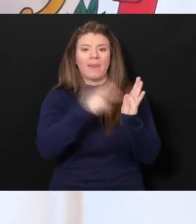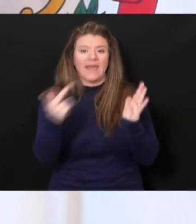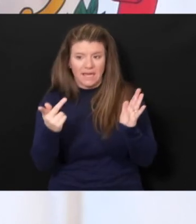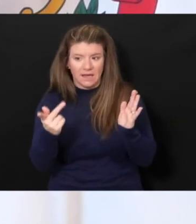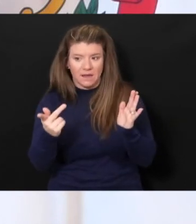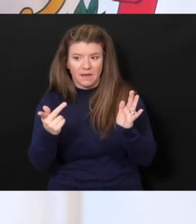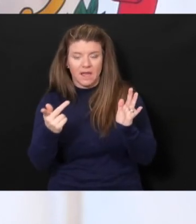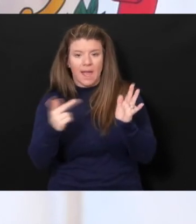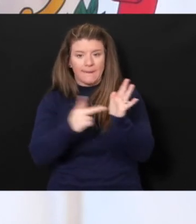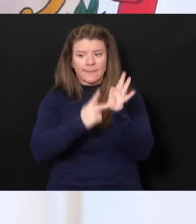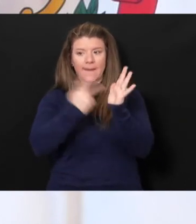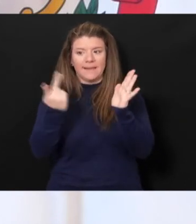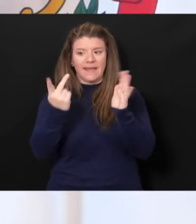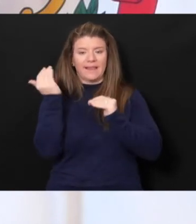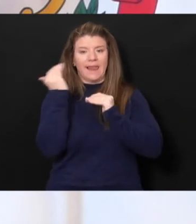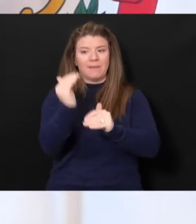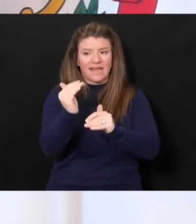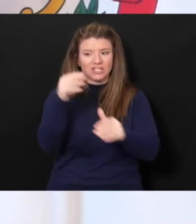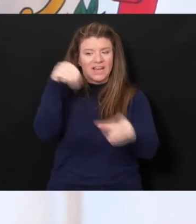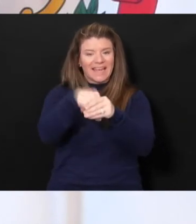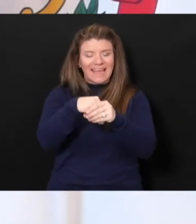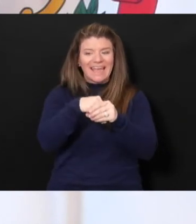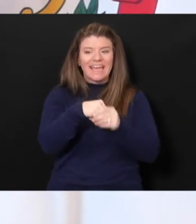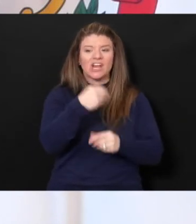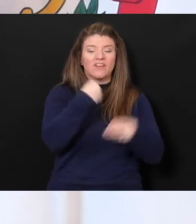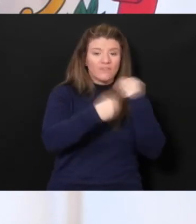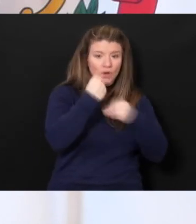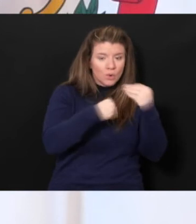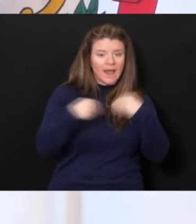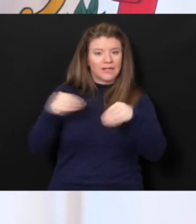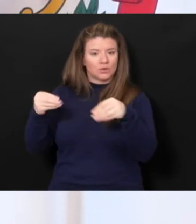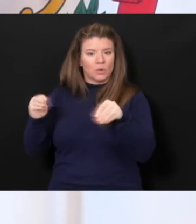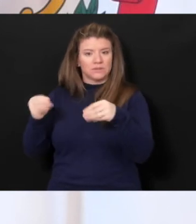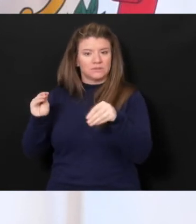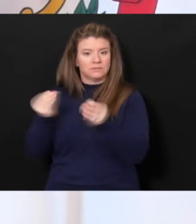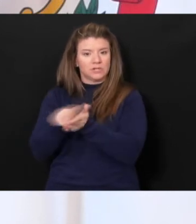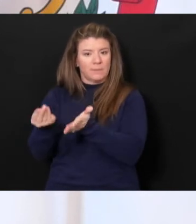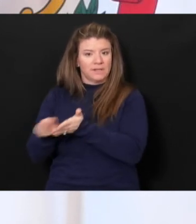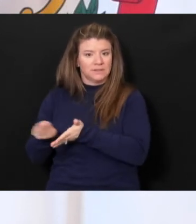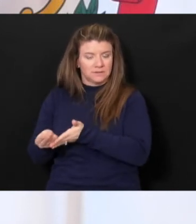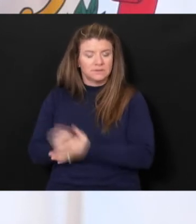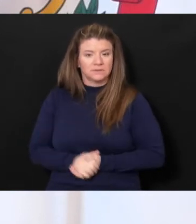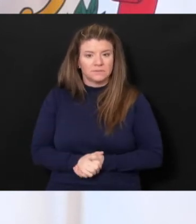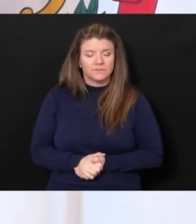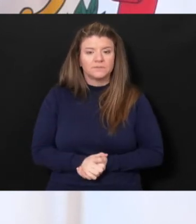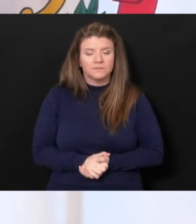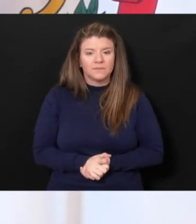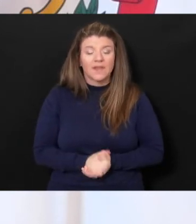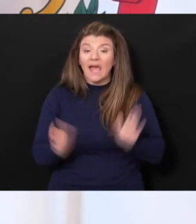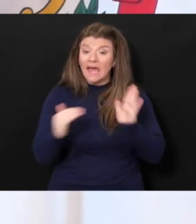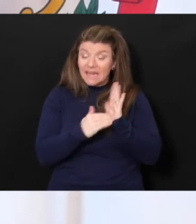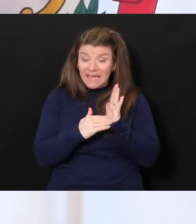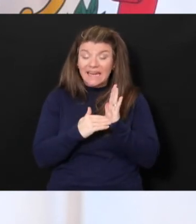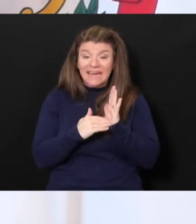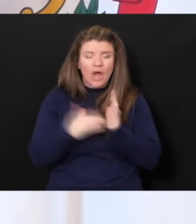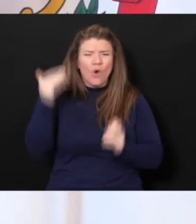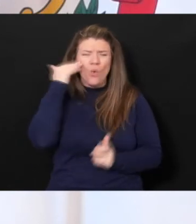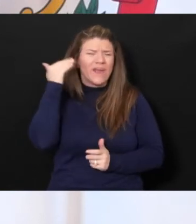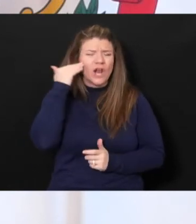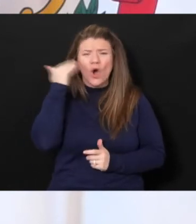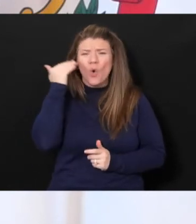doubling the limitation in our retail and our grocery stores. And again, we